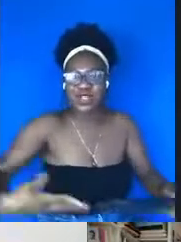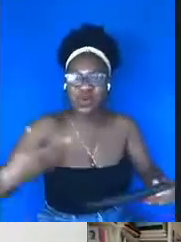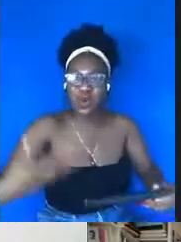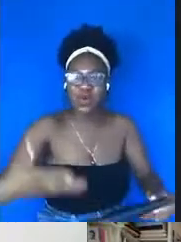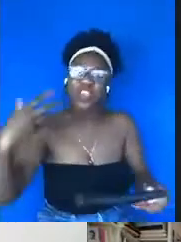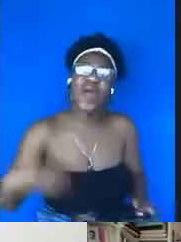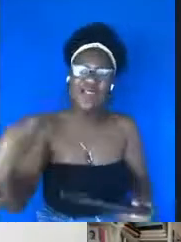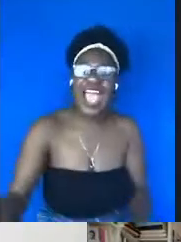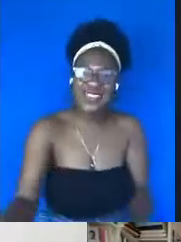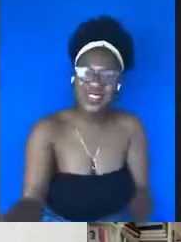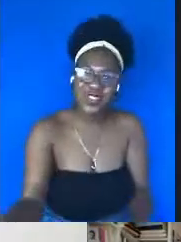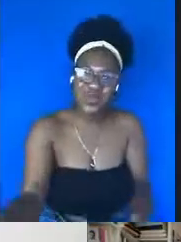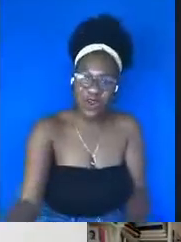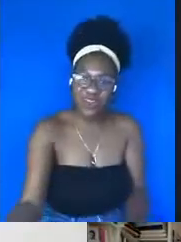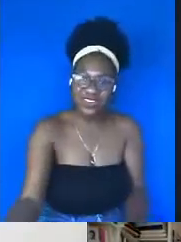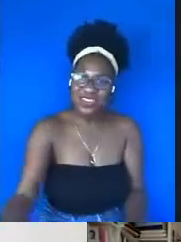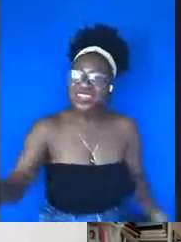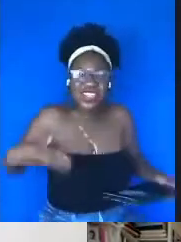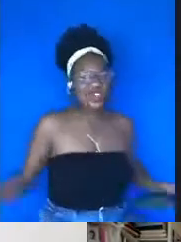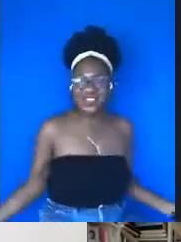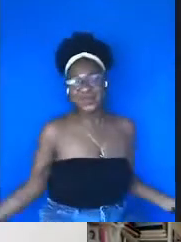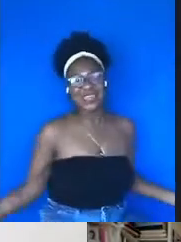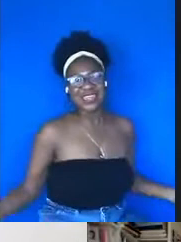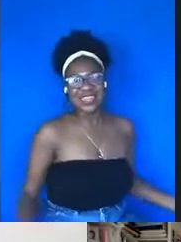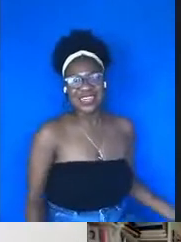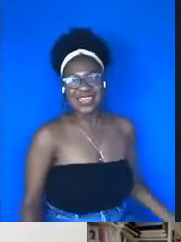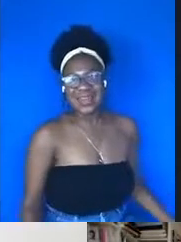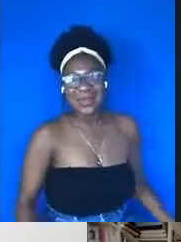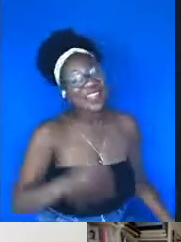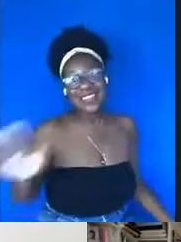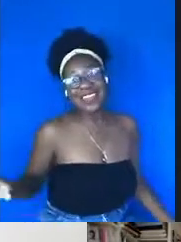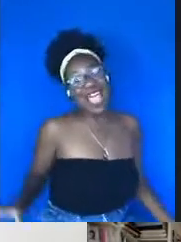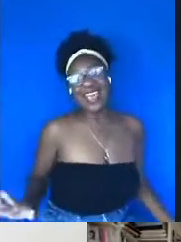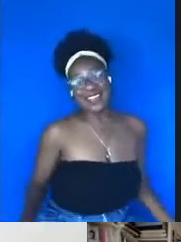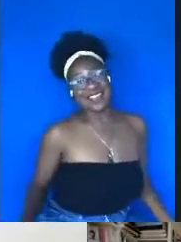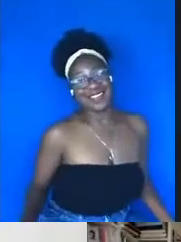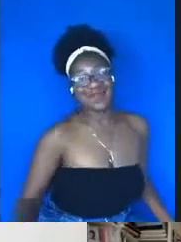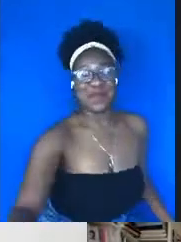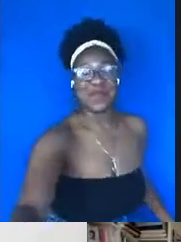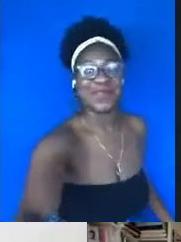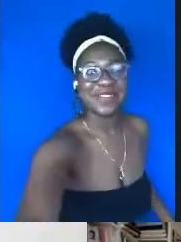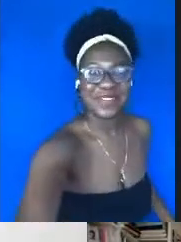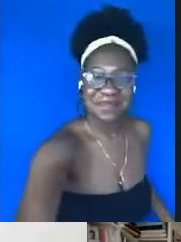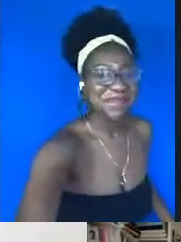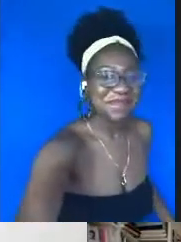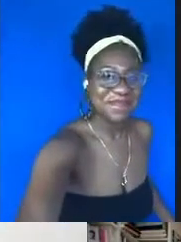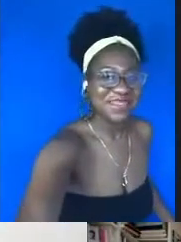in my language, you don't have access to these words. Just trust me. But that's a lot to ask of